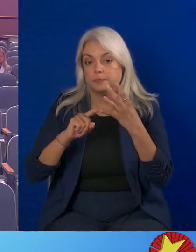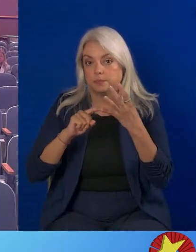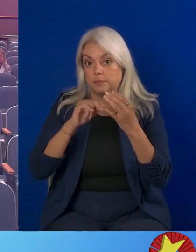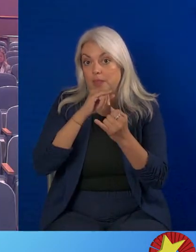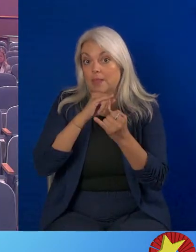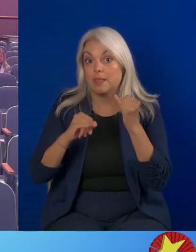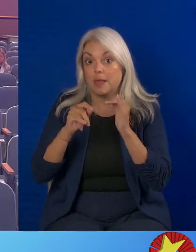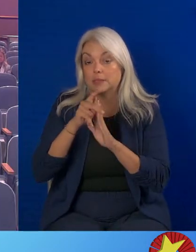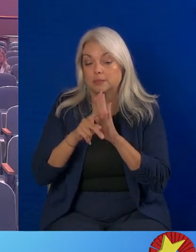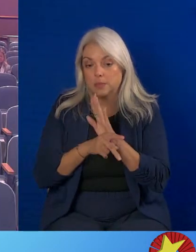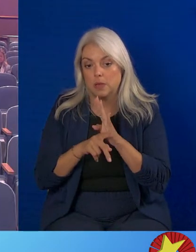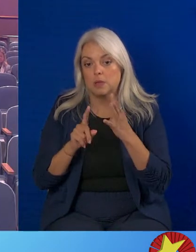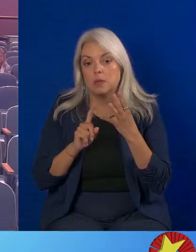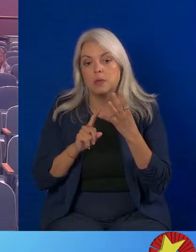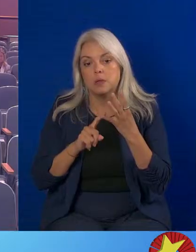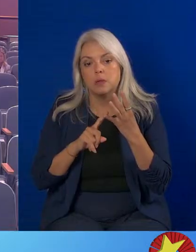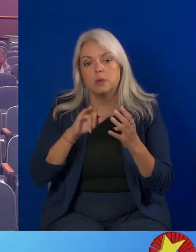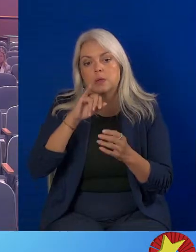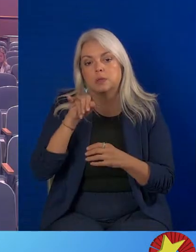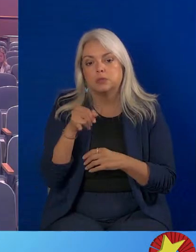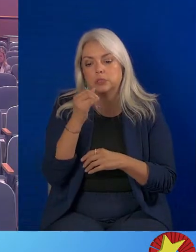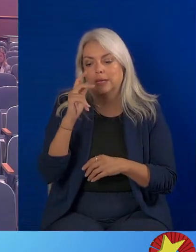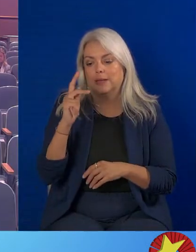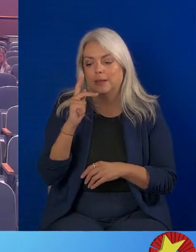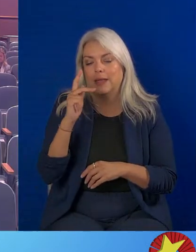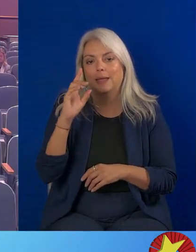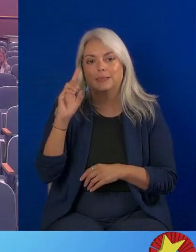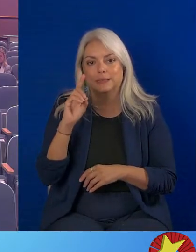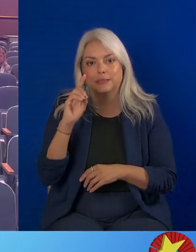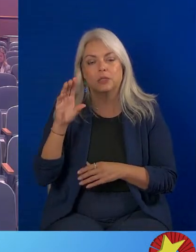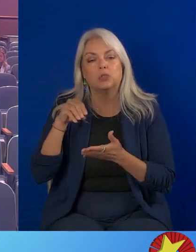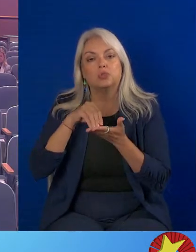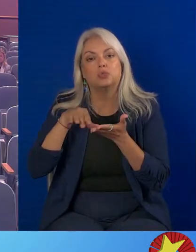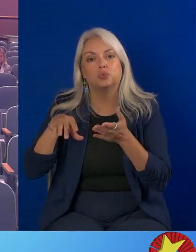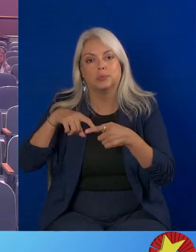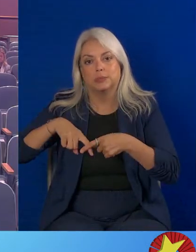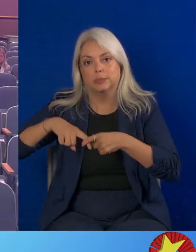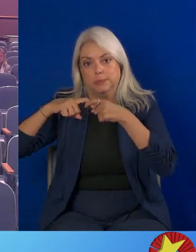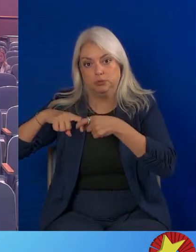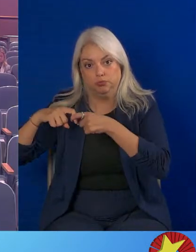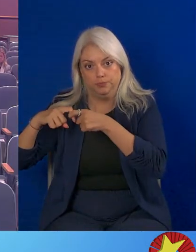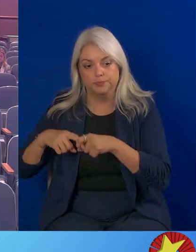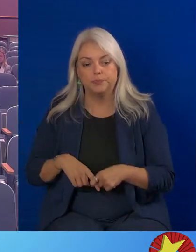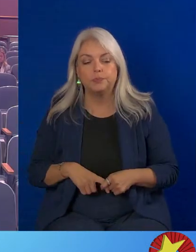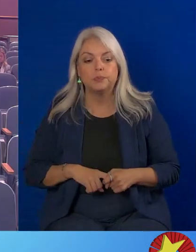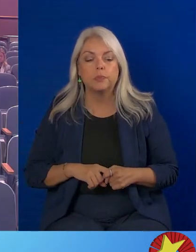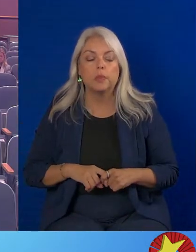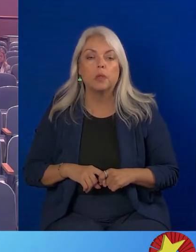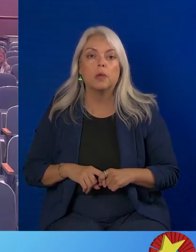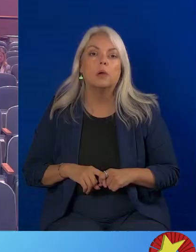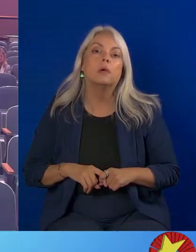final policy is policy JKD, student suspension. And again, what that's saying is that